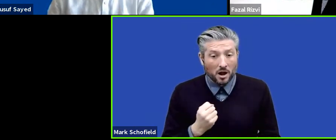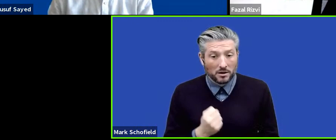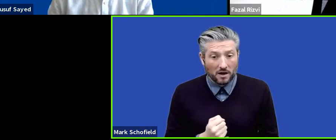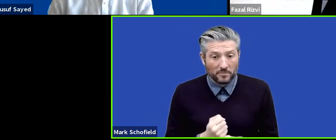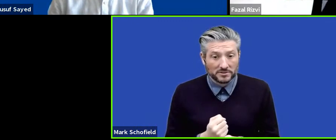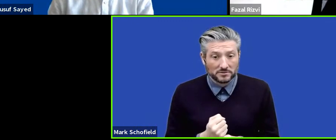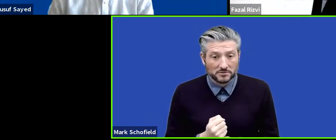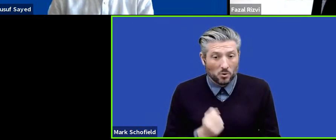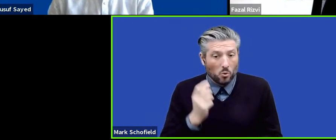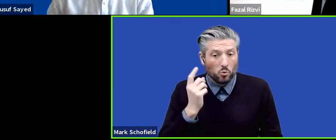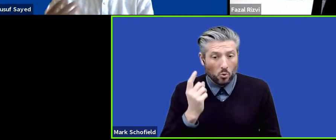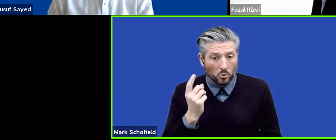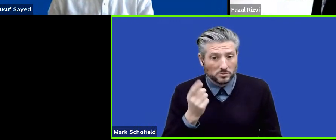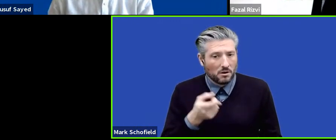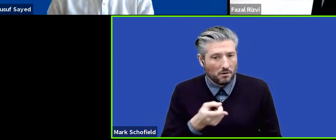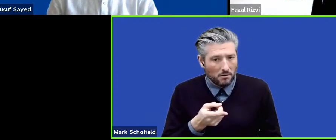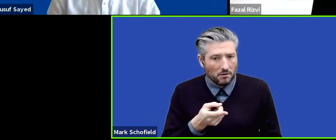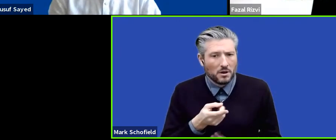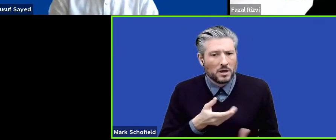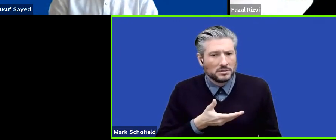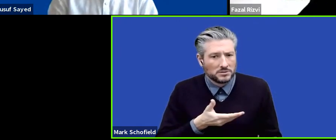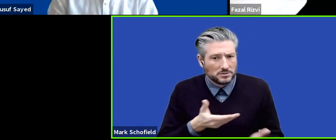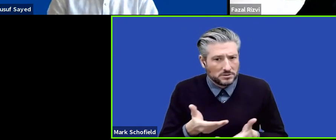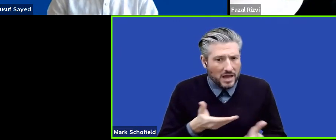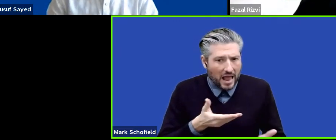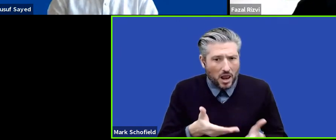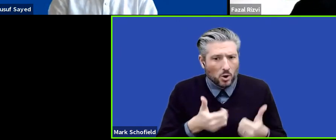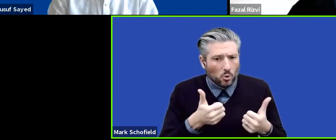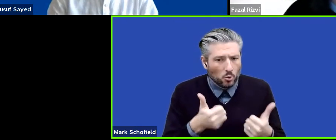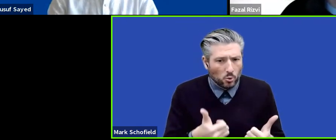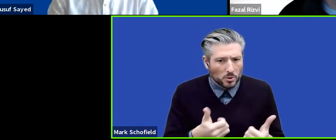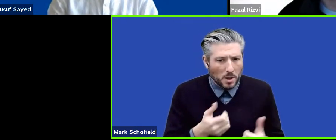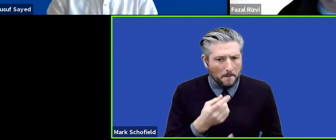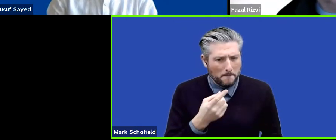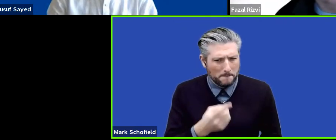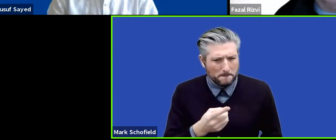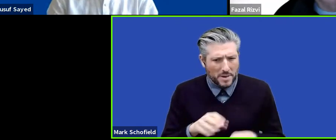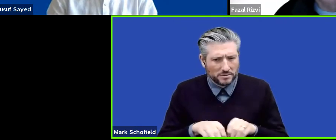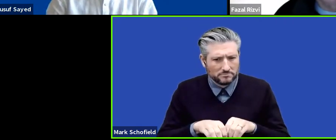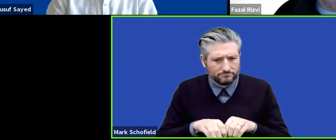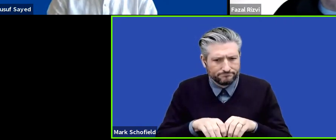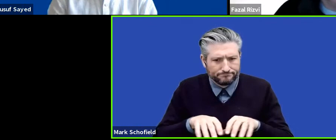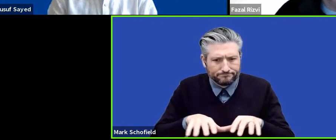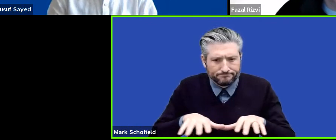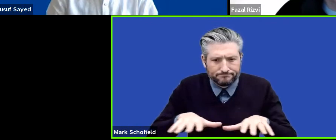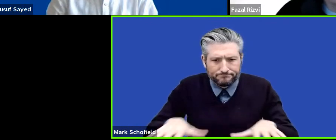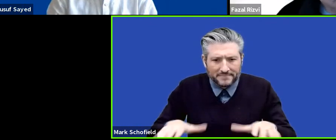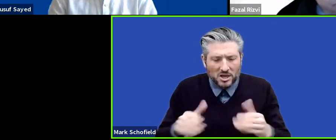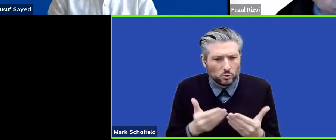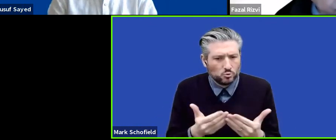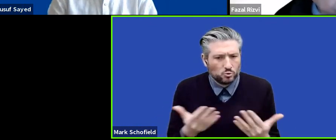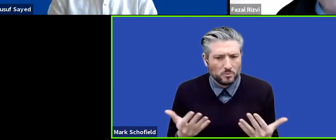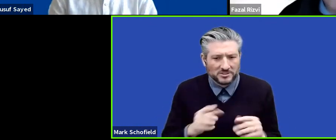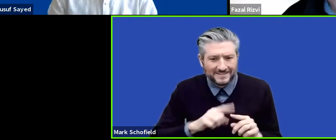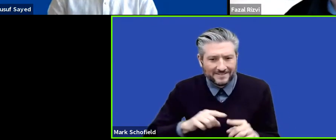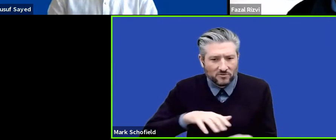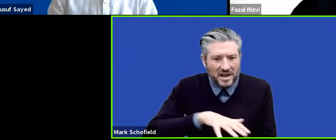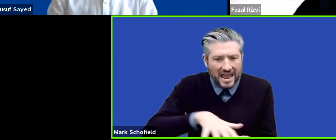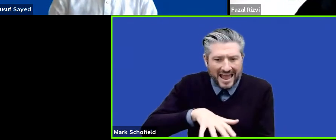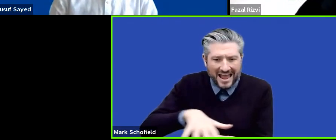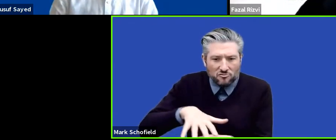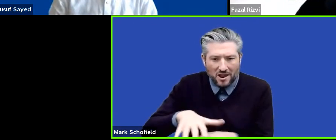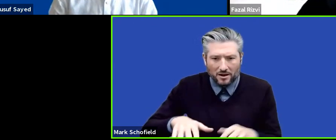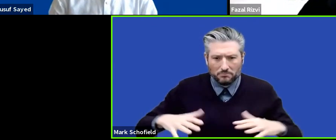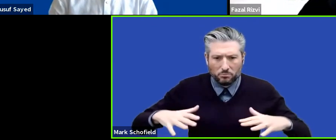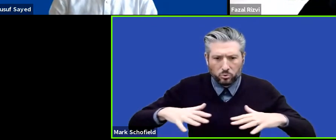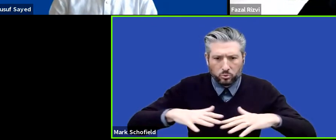construed as straying into their terrain. That's the first thing I think we want to reflect on. Secondly, in education policy making, we want